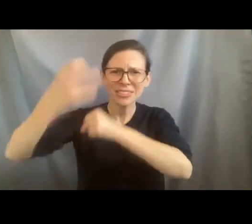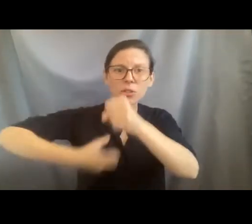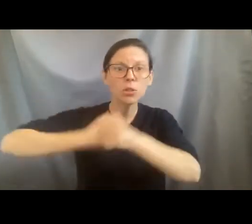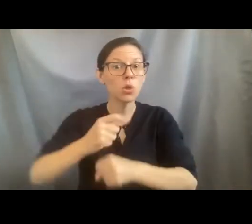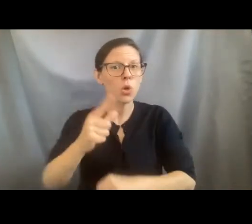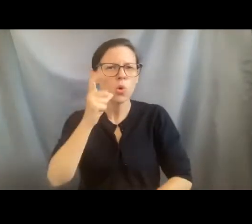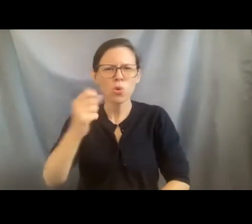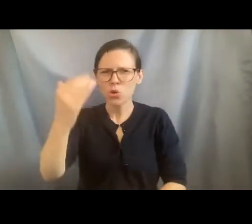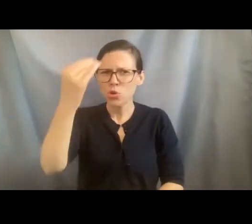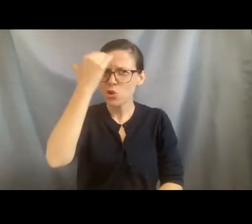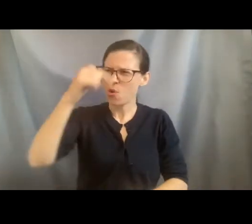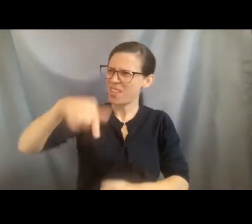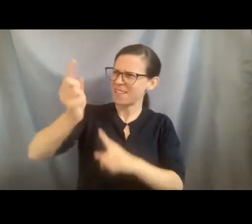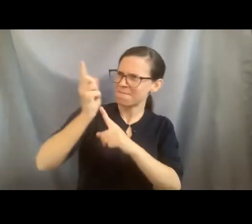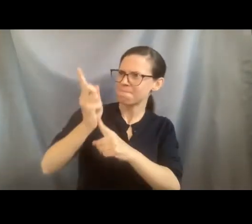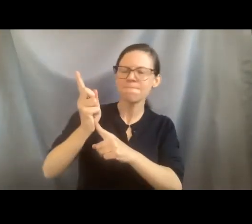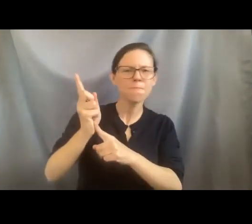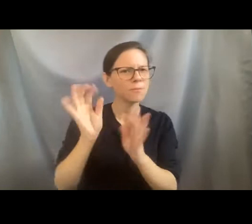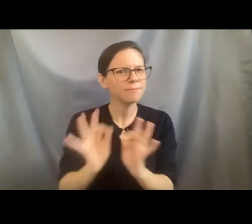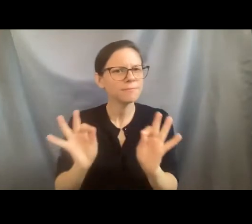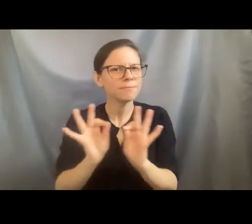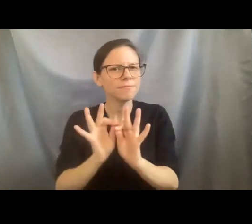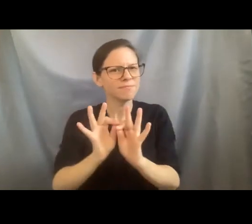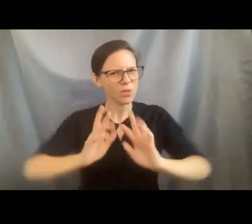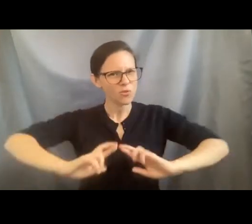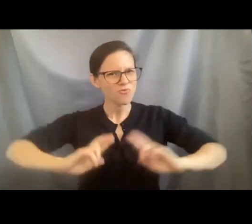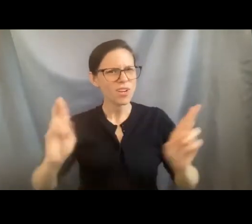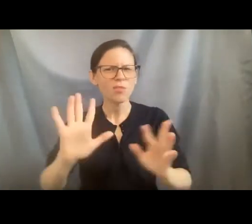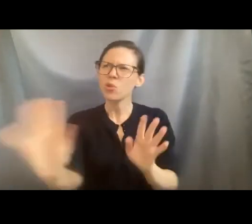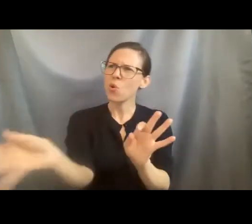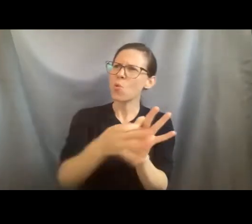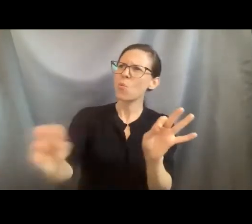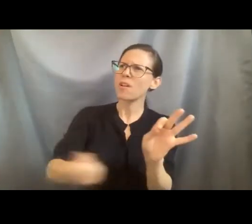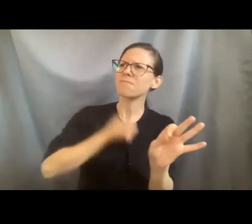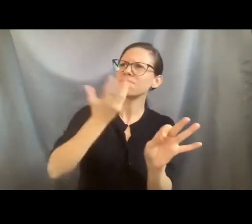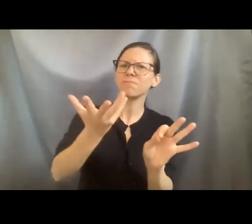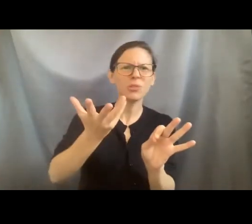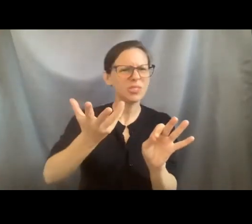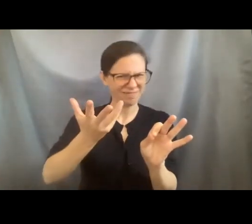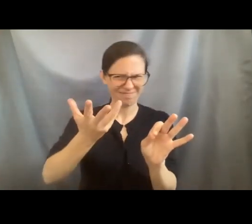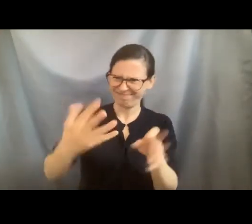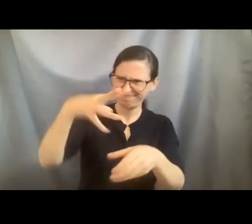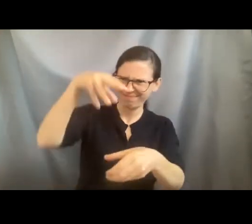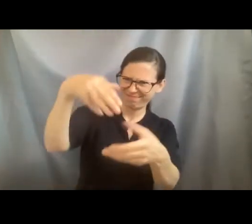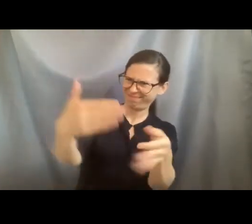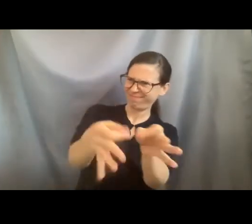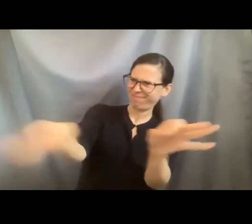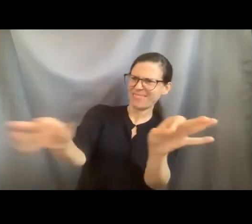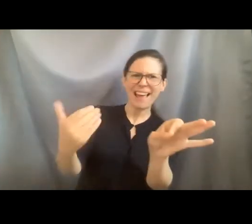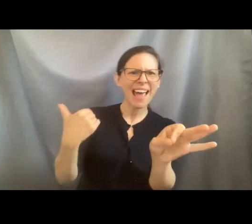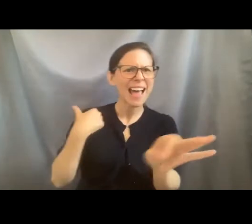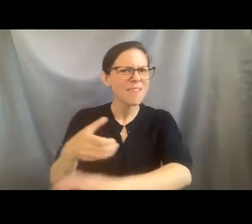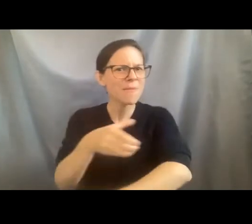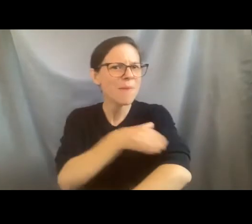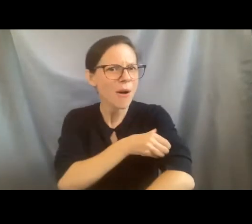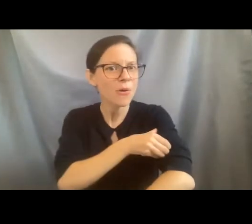in, let your words ring out with power. Let your words ring true with